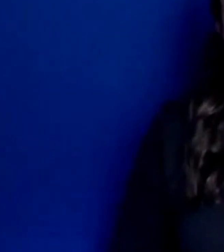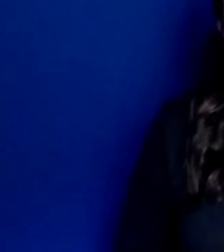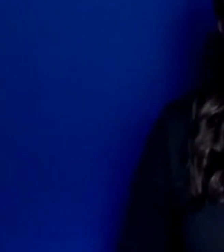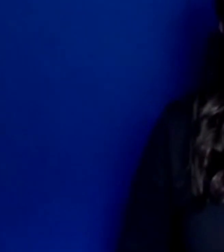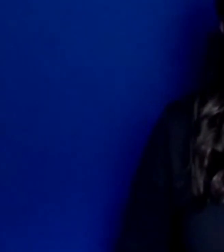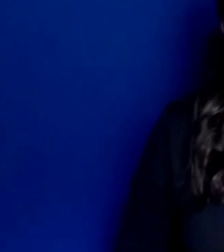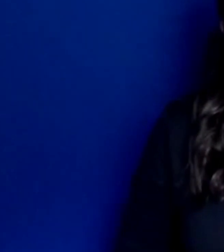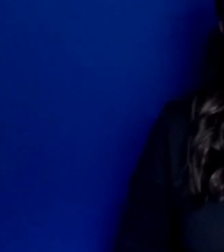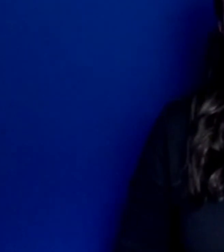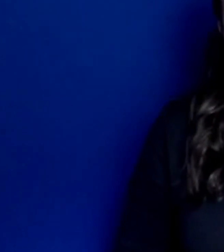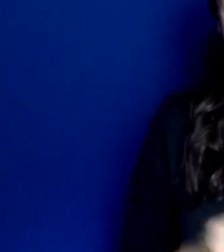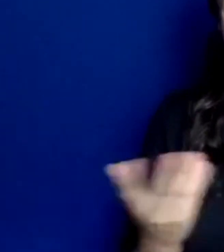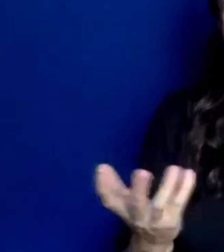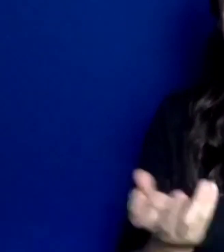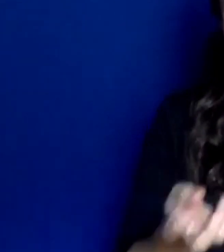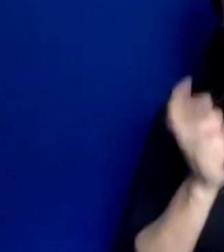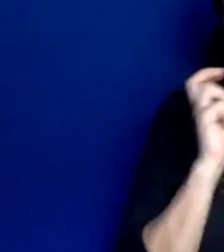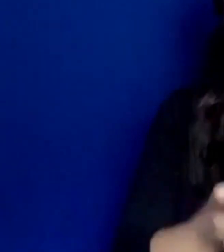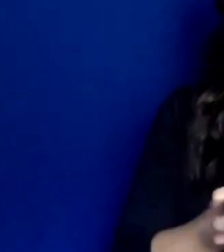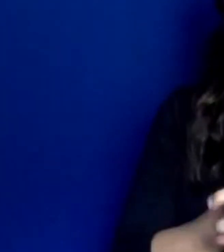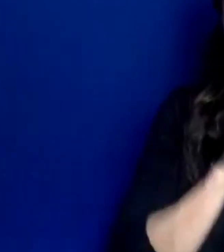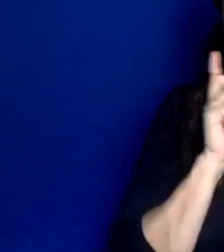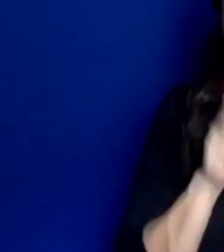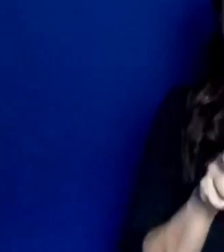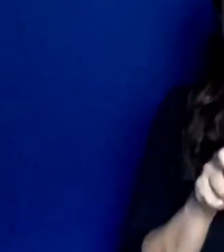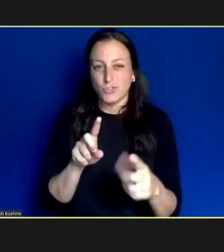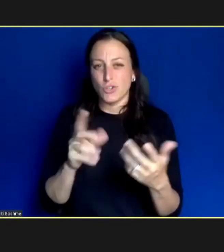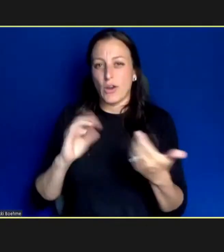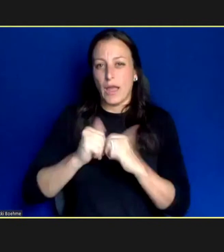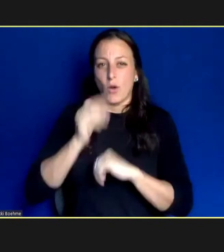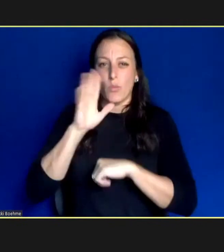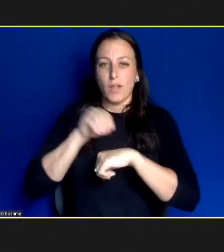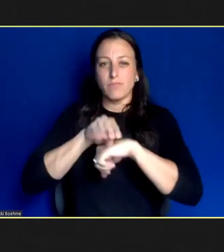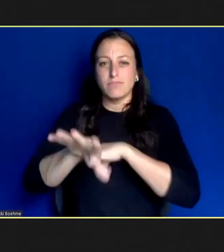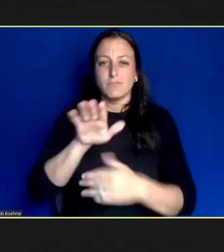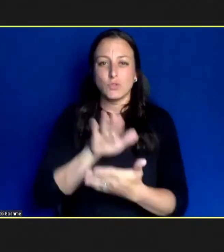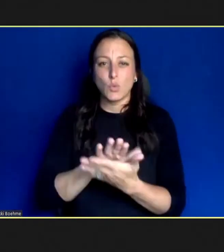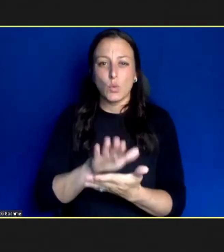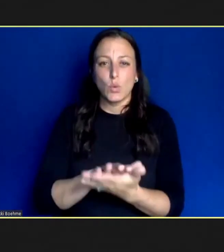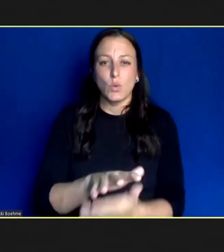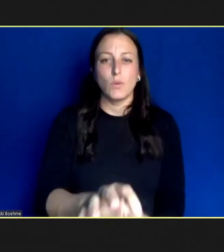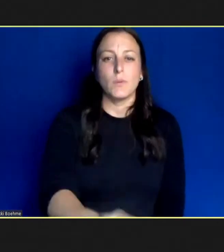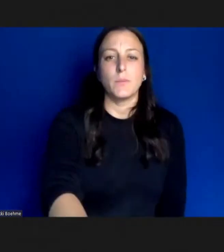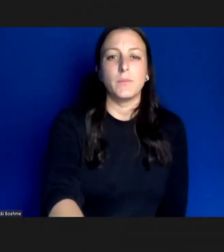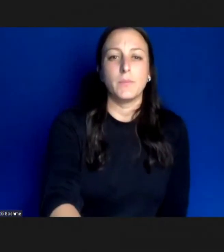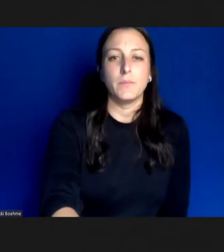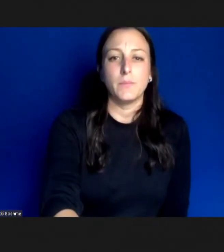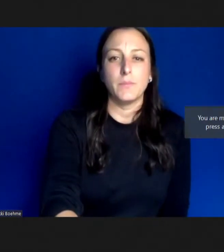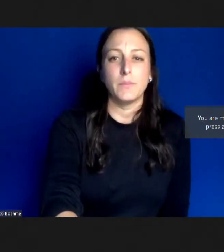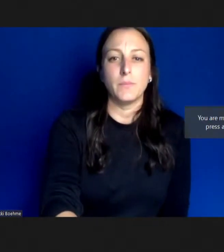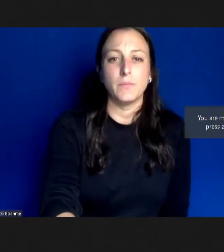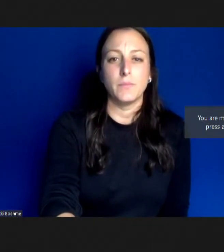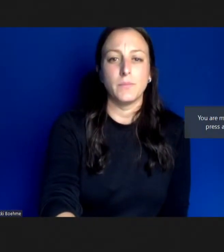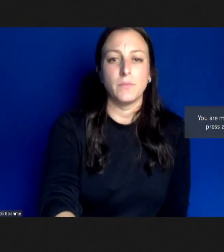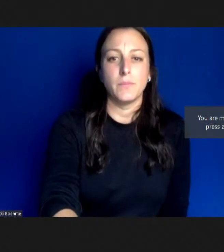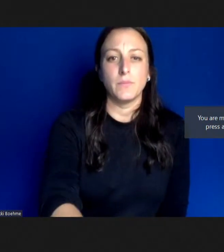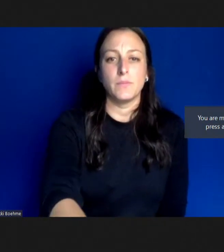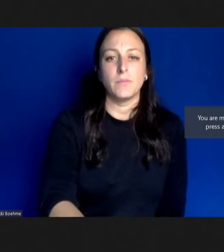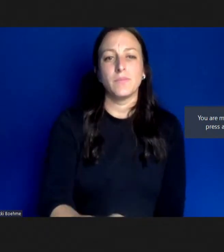It would be difficult to speculate the impact, particularly because it's fall. Kids will be outside more